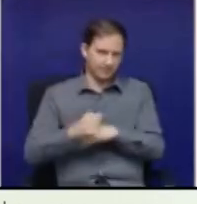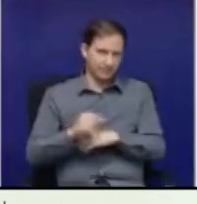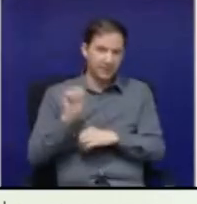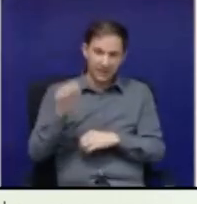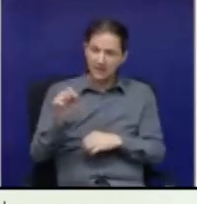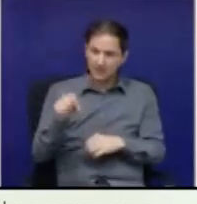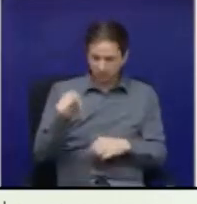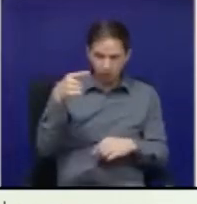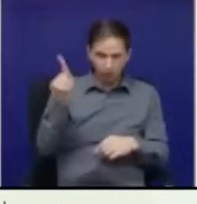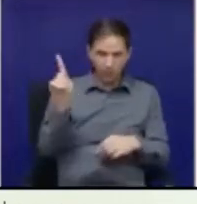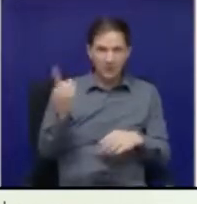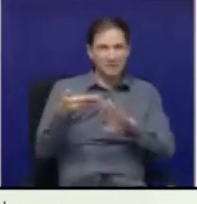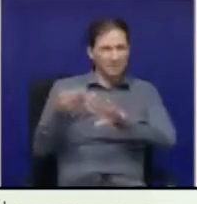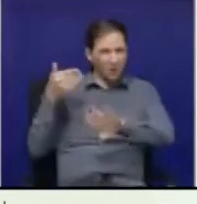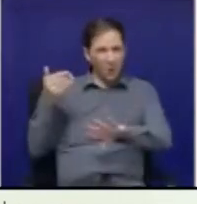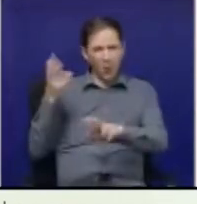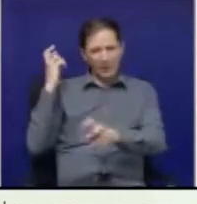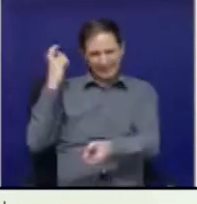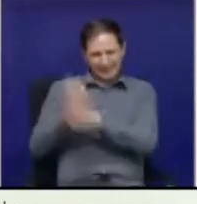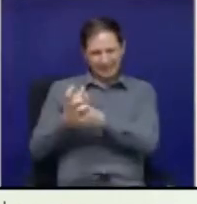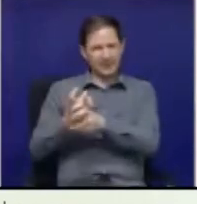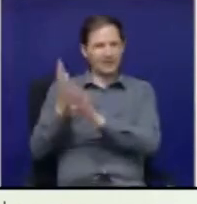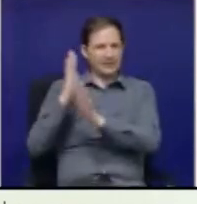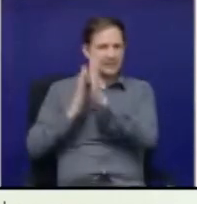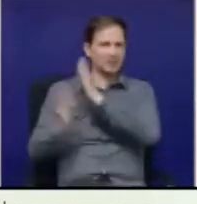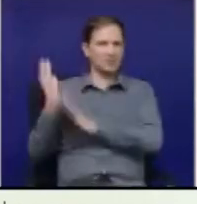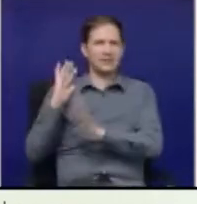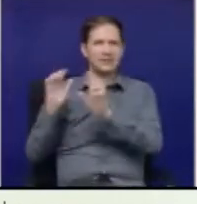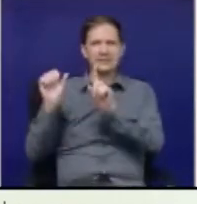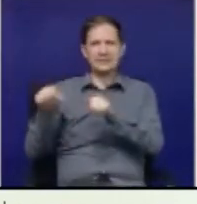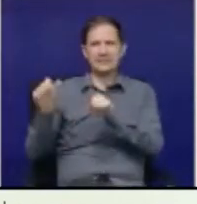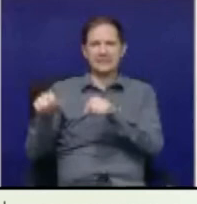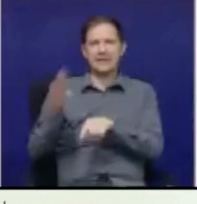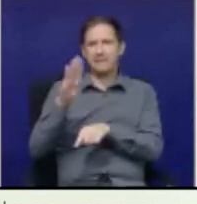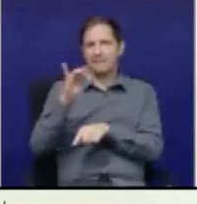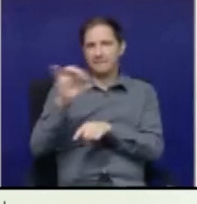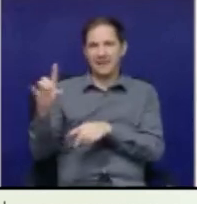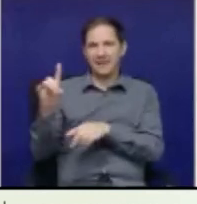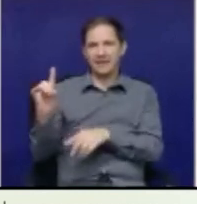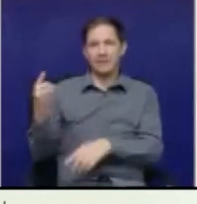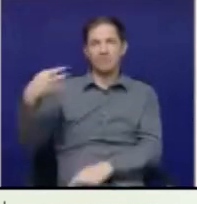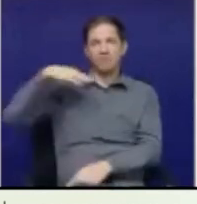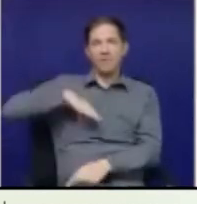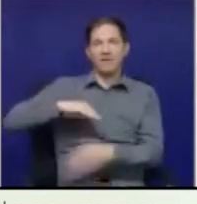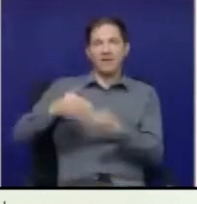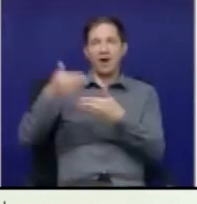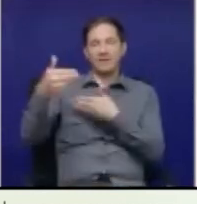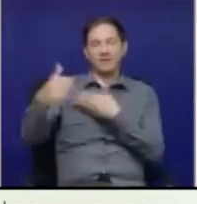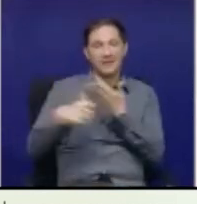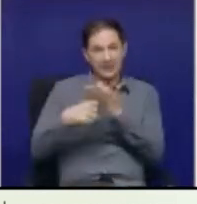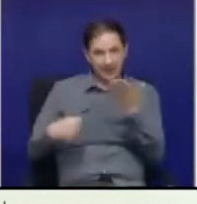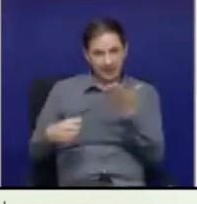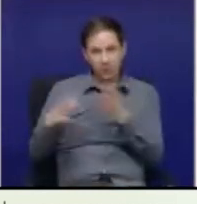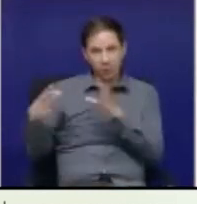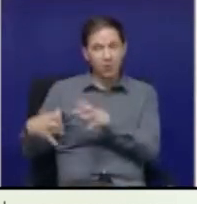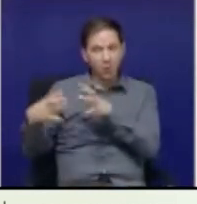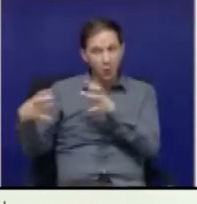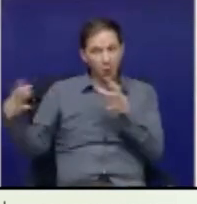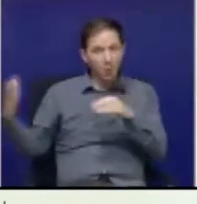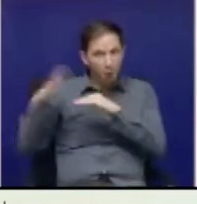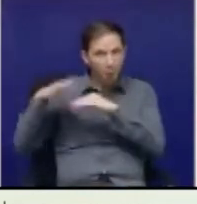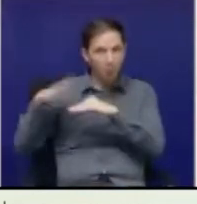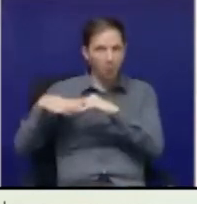from a difficult past, registered the 16 billion rand profit after tax. You will see it's going to grow, and not on the back